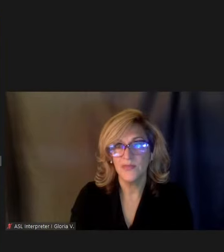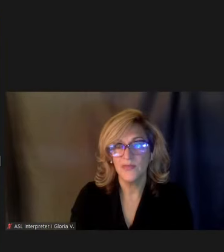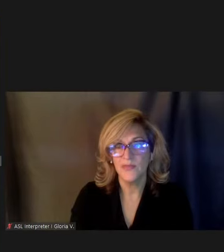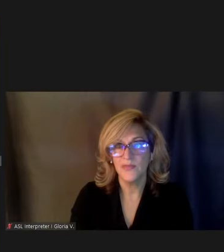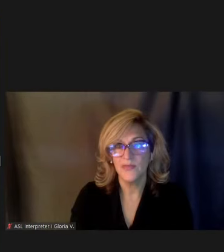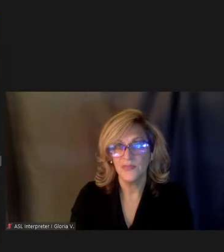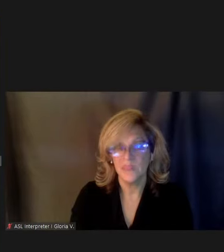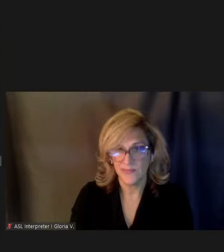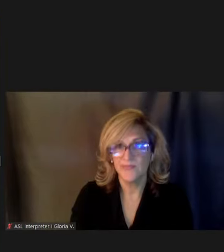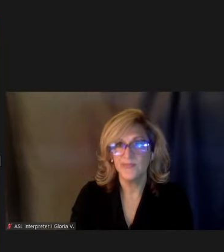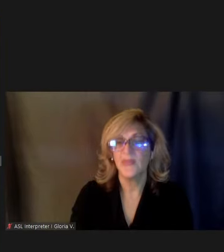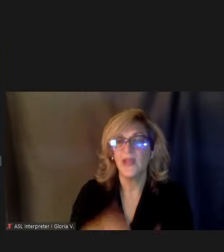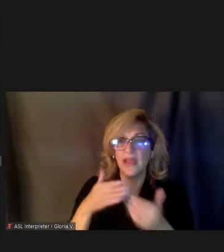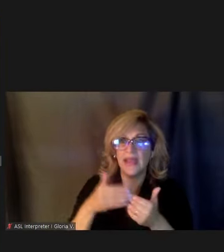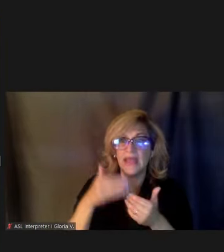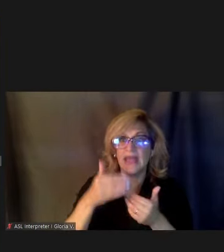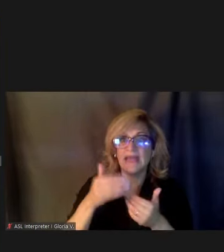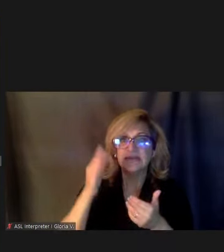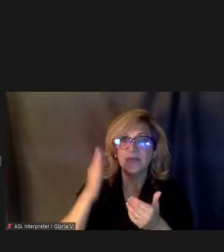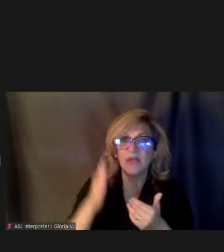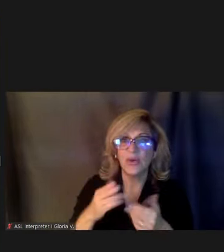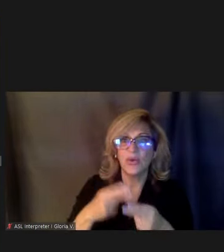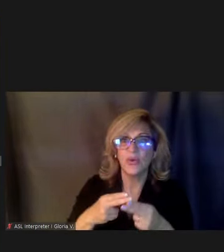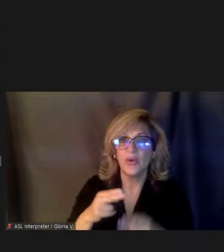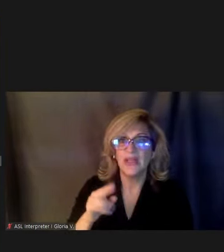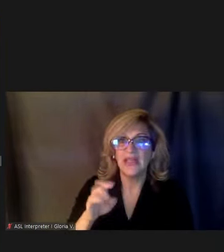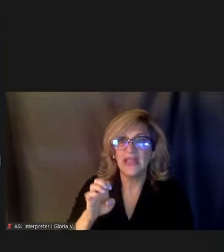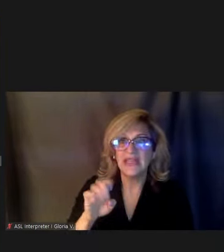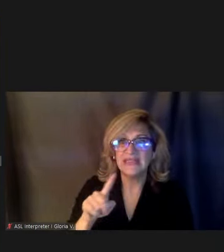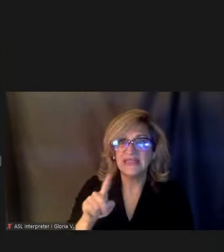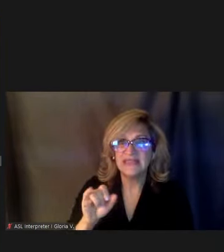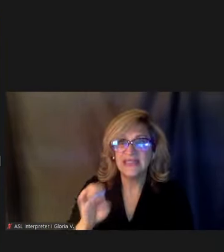Our next speaker will be Aziz Ba.